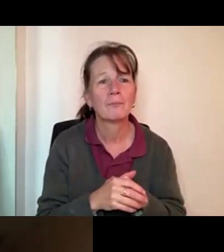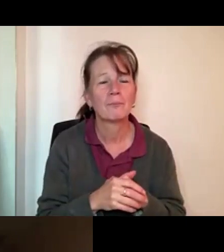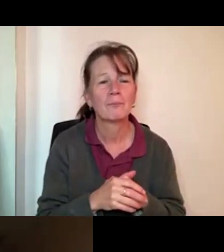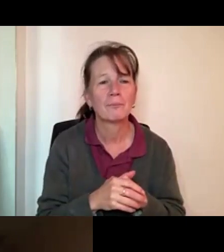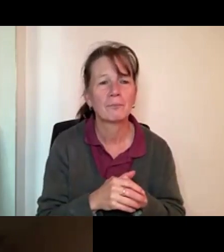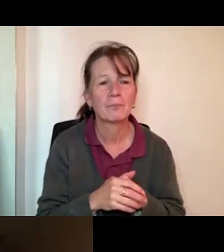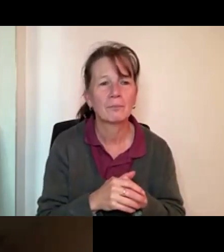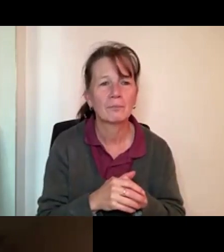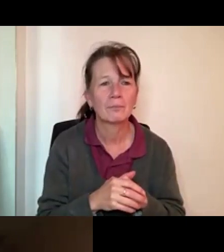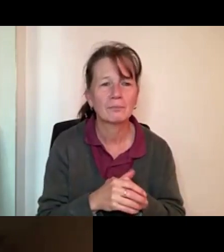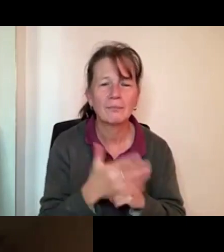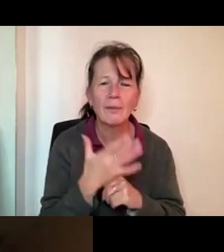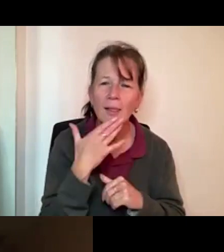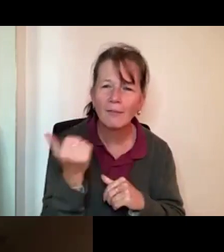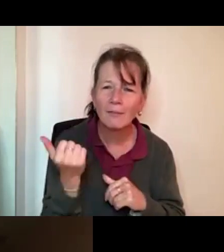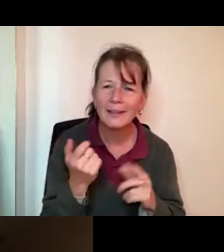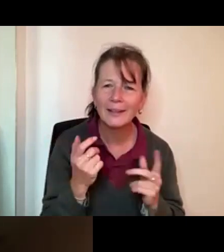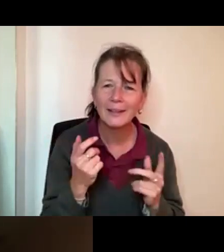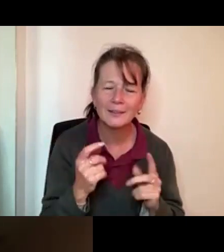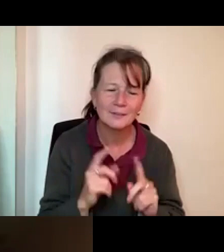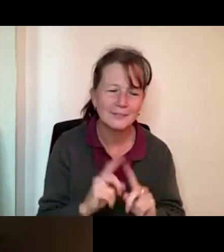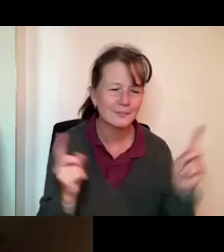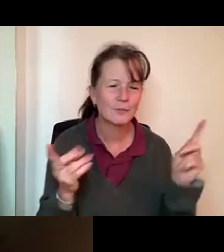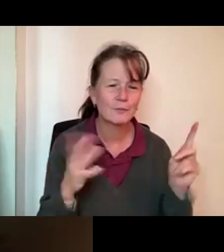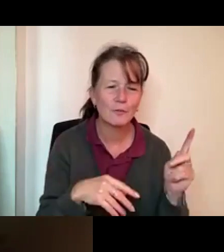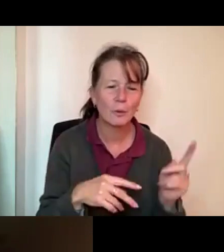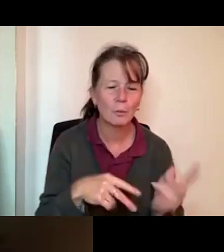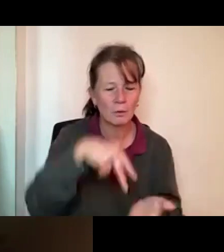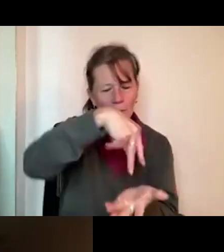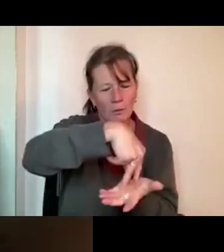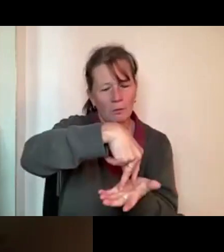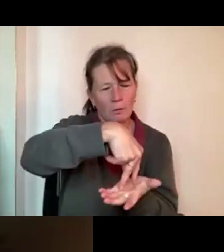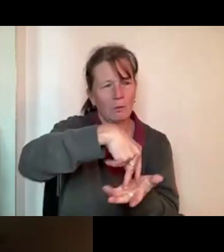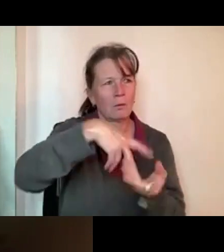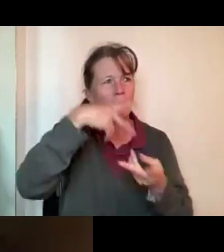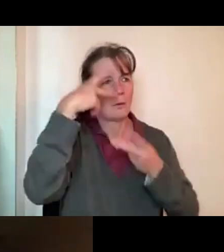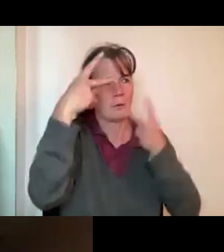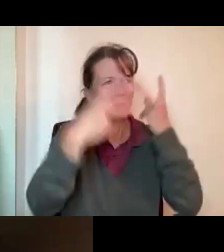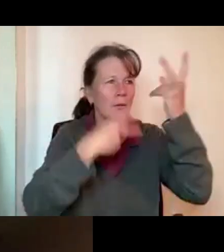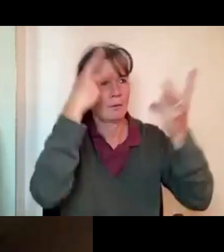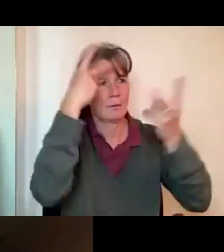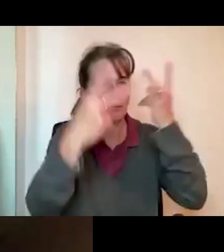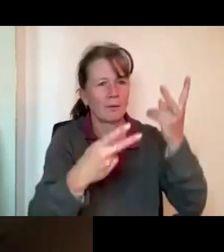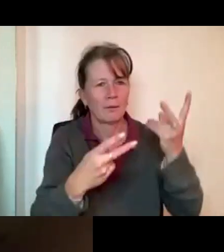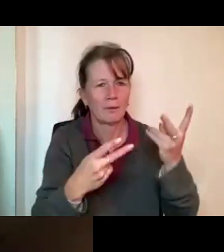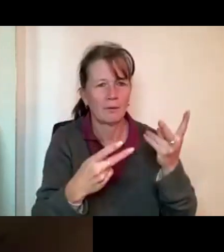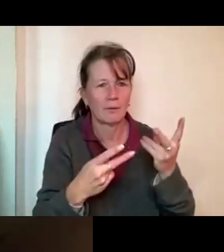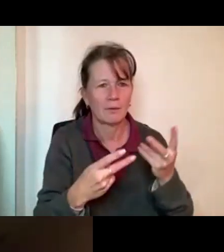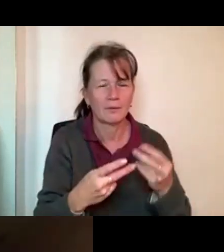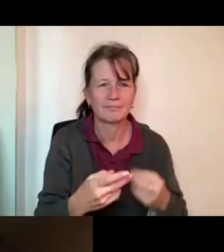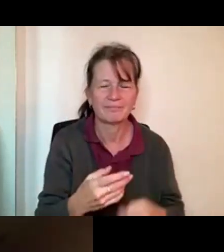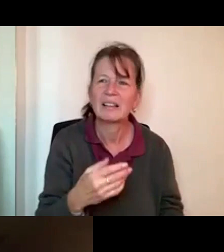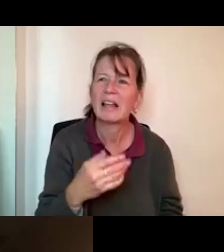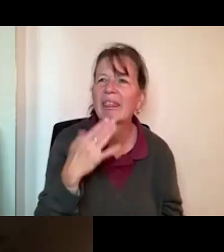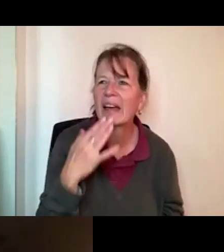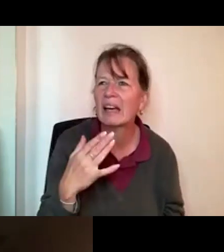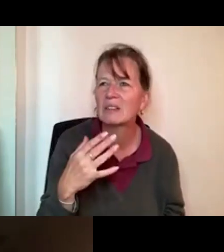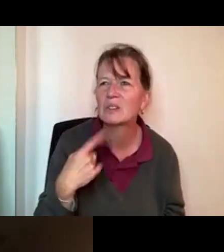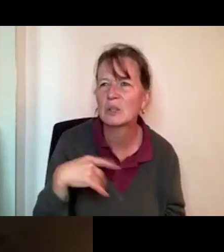a lovely kind of change from the singer standing alone. Deliver, thanks, we'll call you, don't call